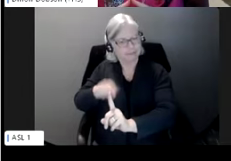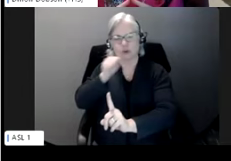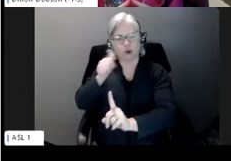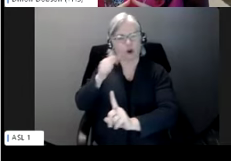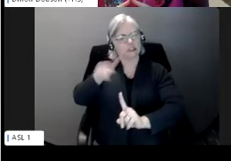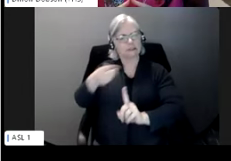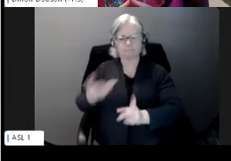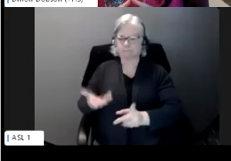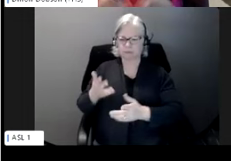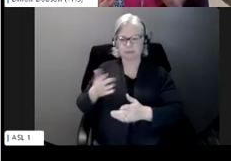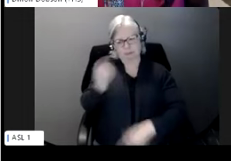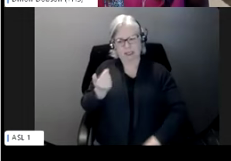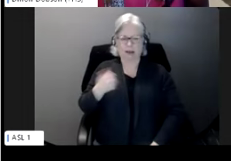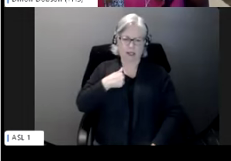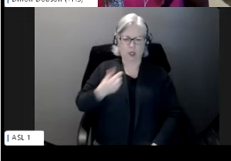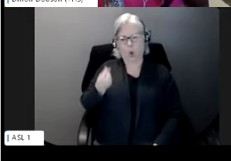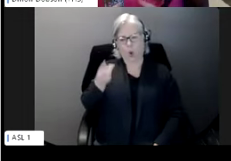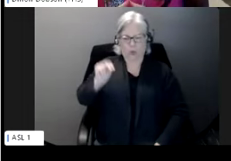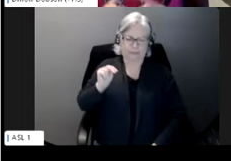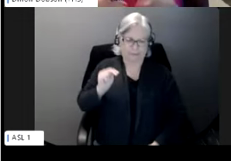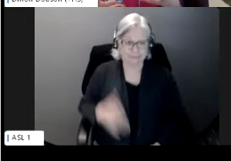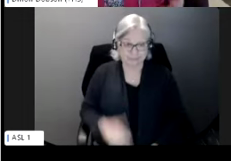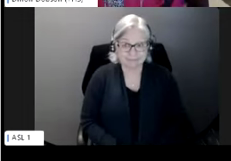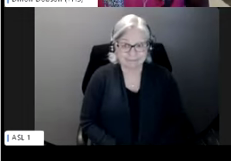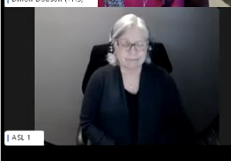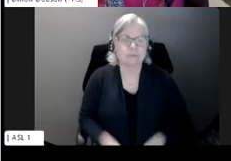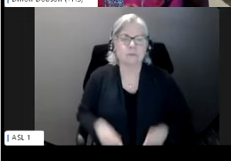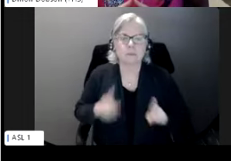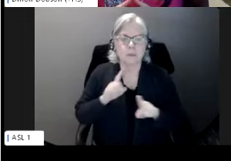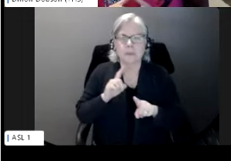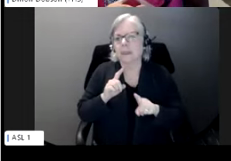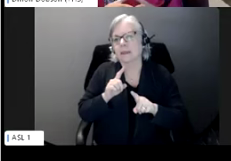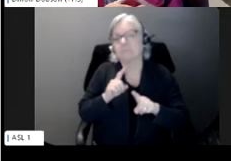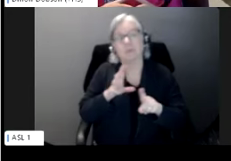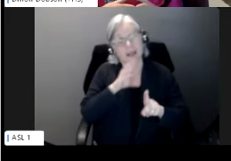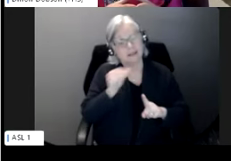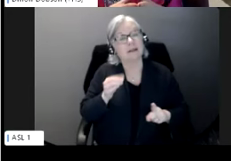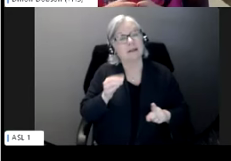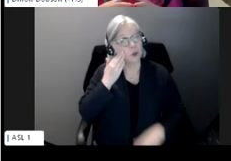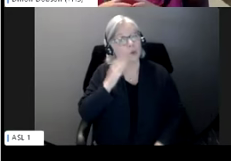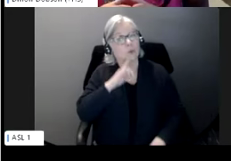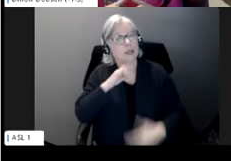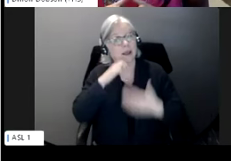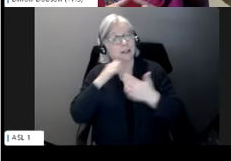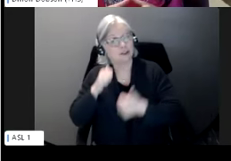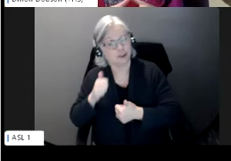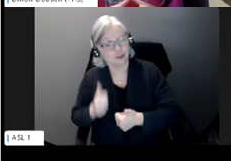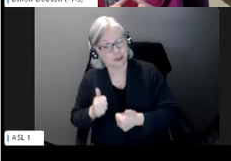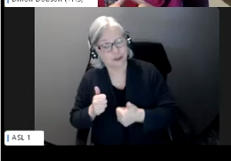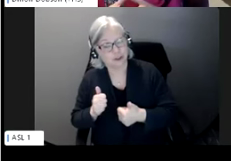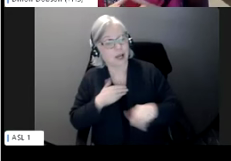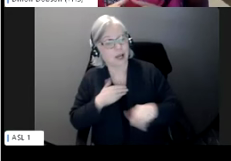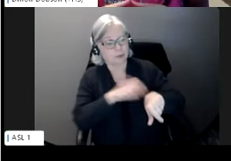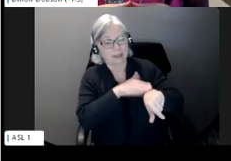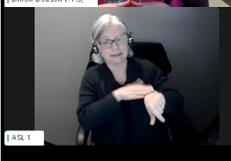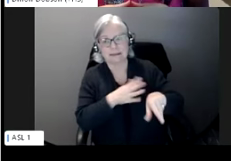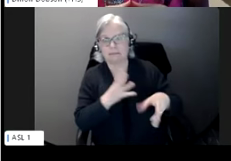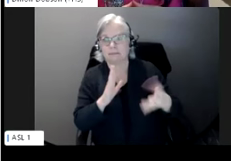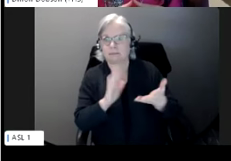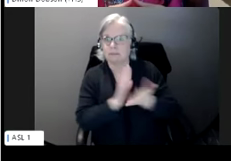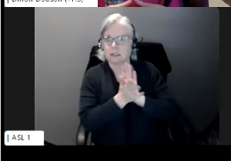And we know for in later life, it can be even deeper, our bond with animals. So for many older adults, we know that companion animals